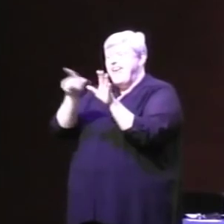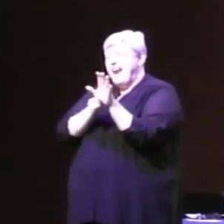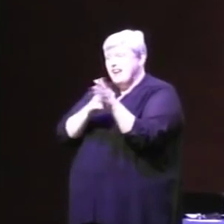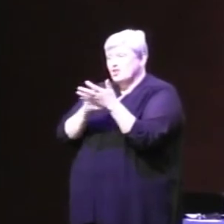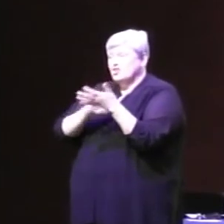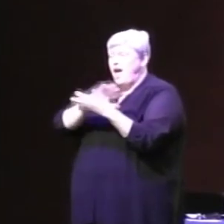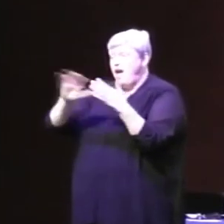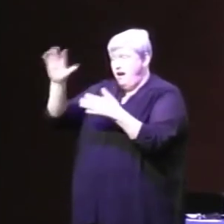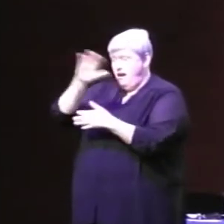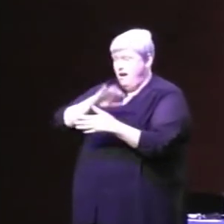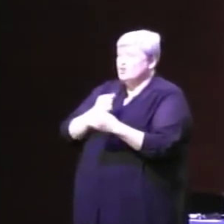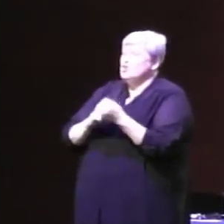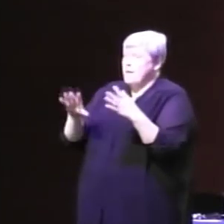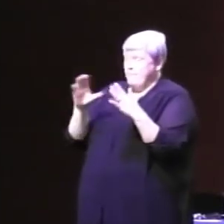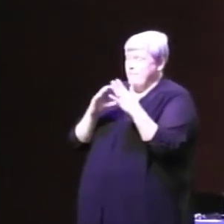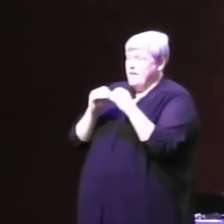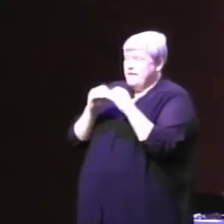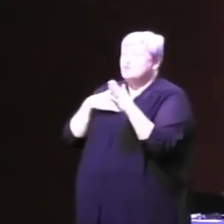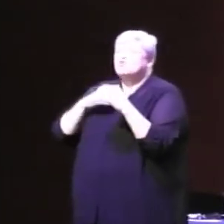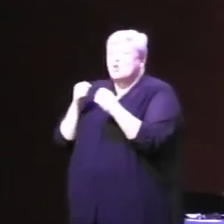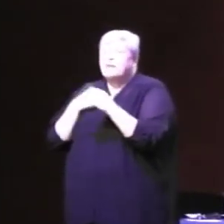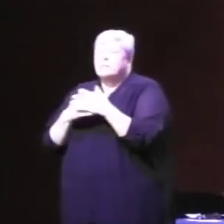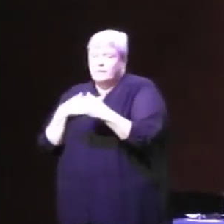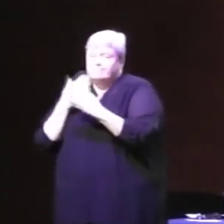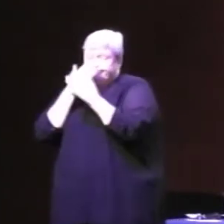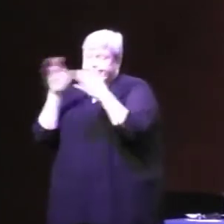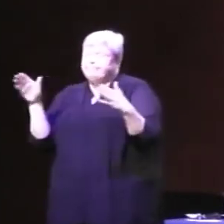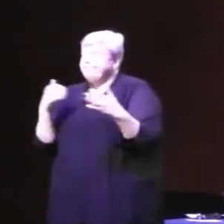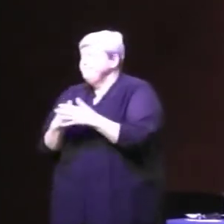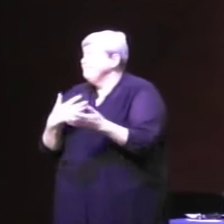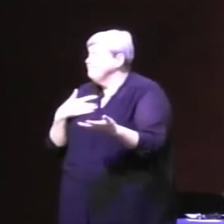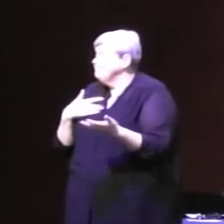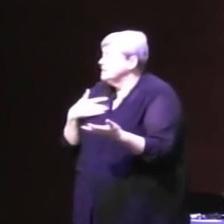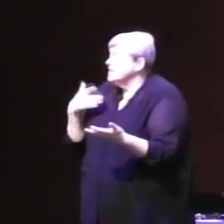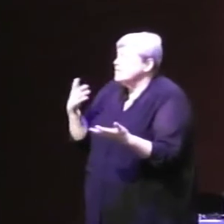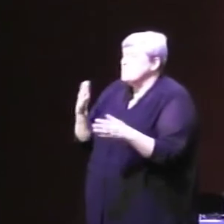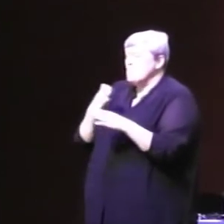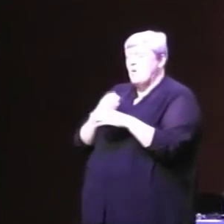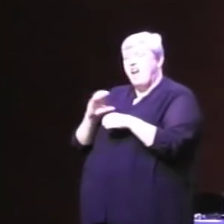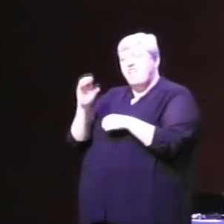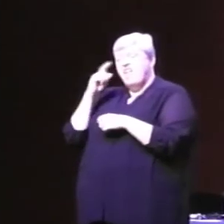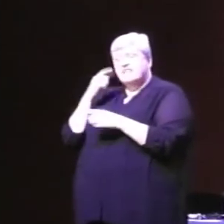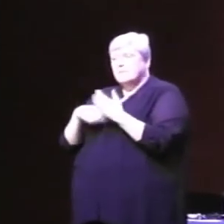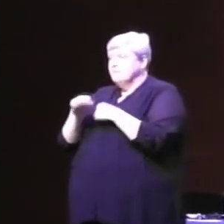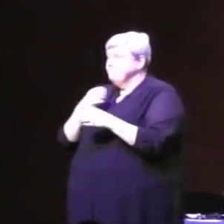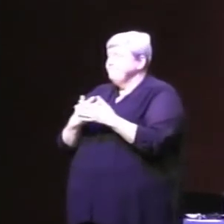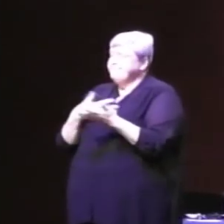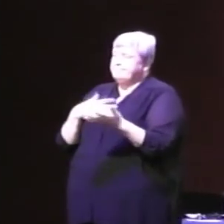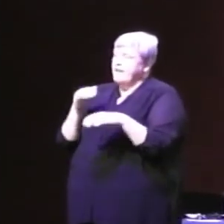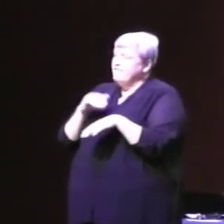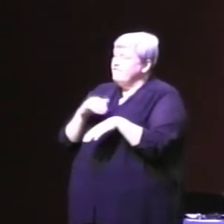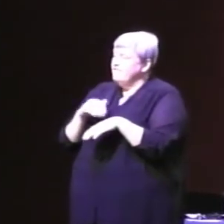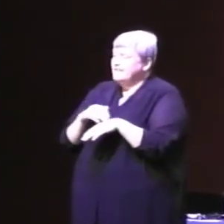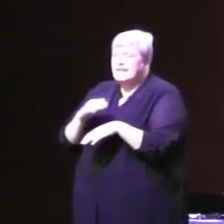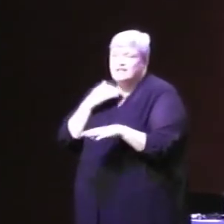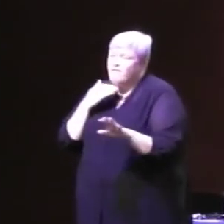has uncovered. Governments at all levels are hanging the working class out to dry. Conference, enough is